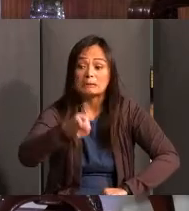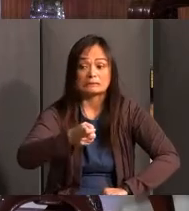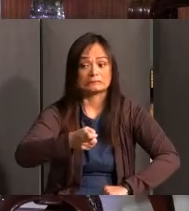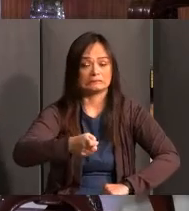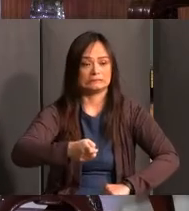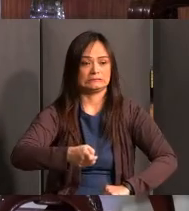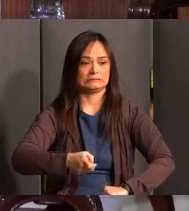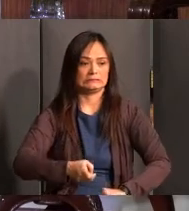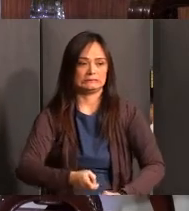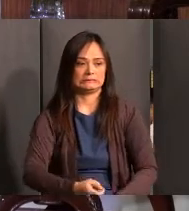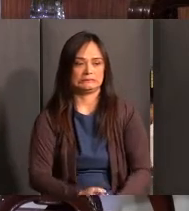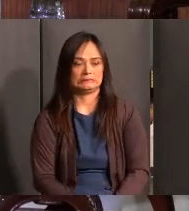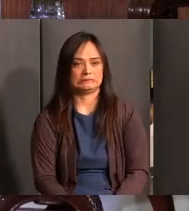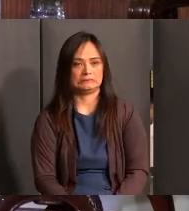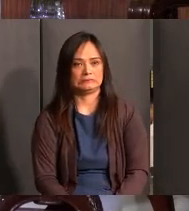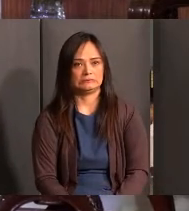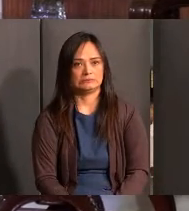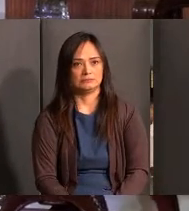Tama ba?